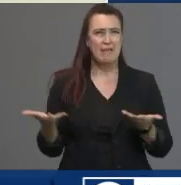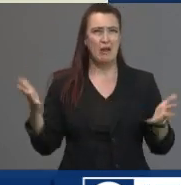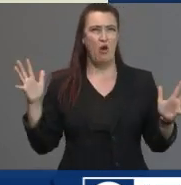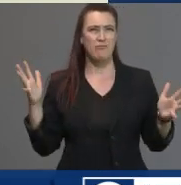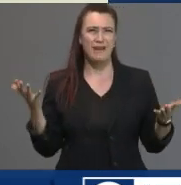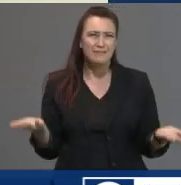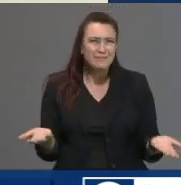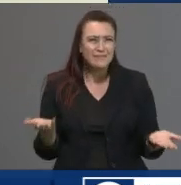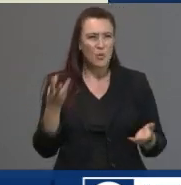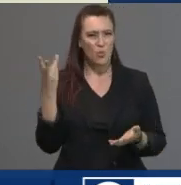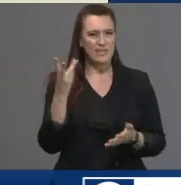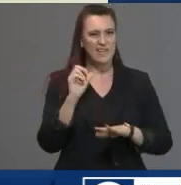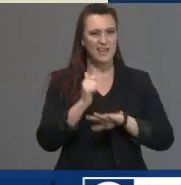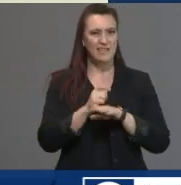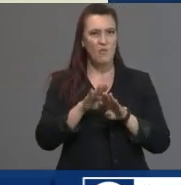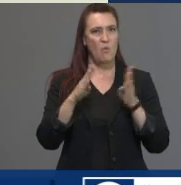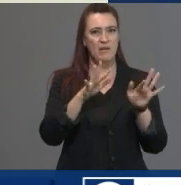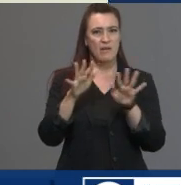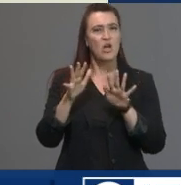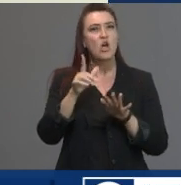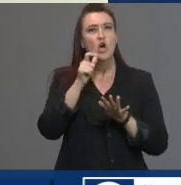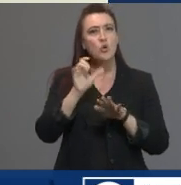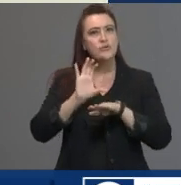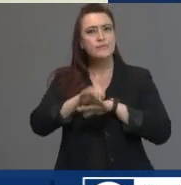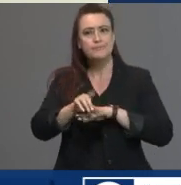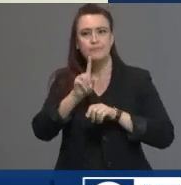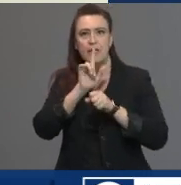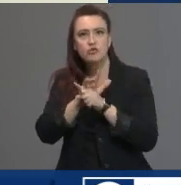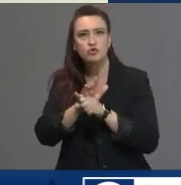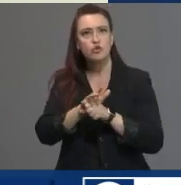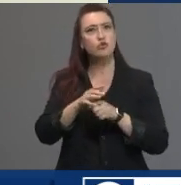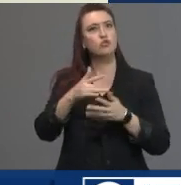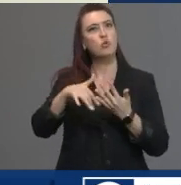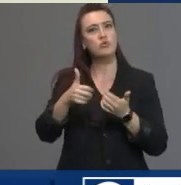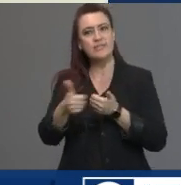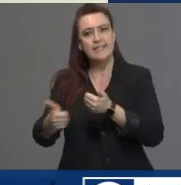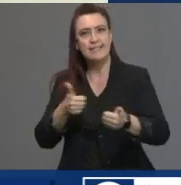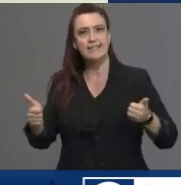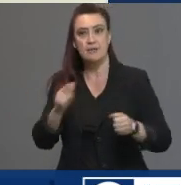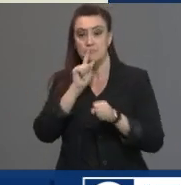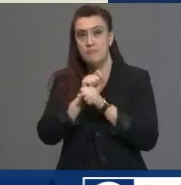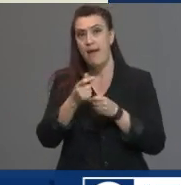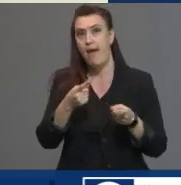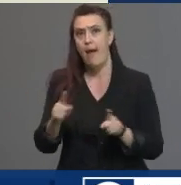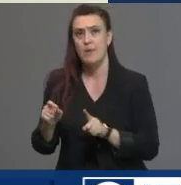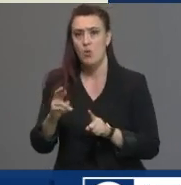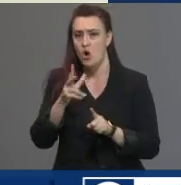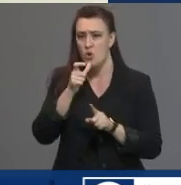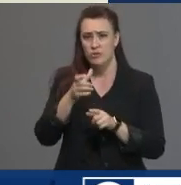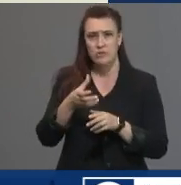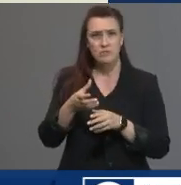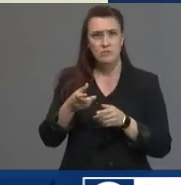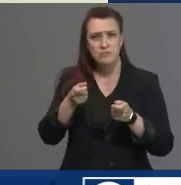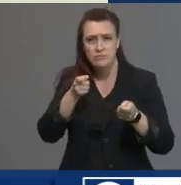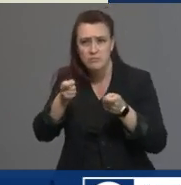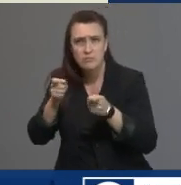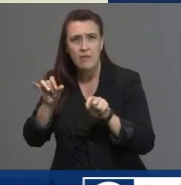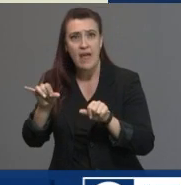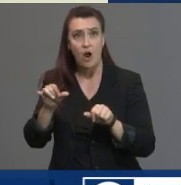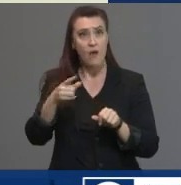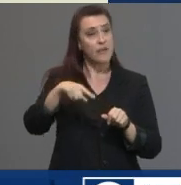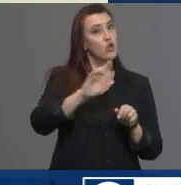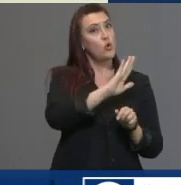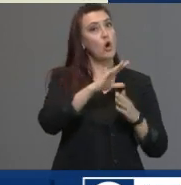they want by Wednesday. Who is enforcing social distancing recommendations? Are the guidelines you're putting out